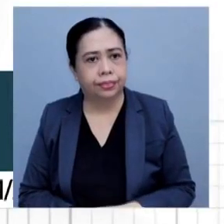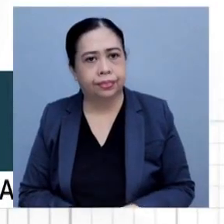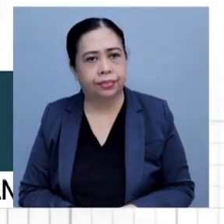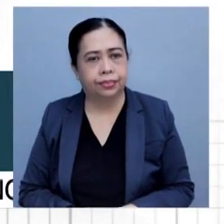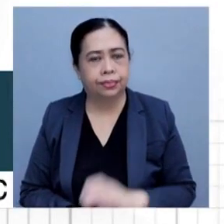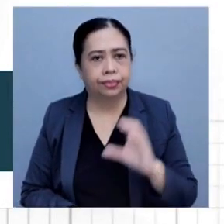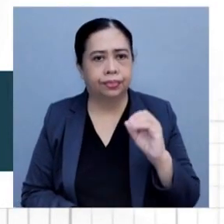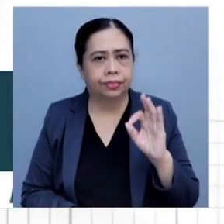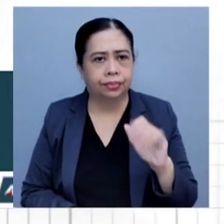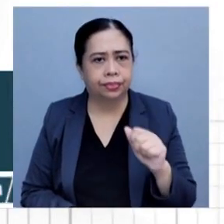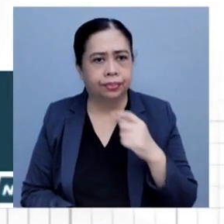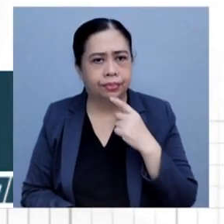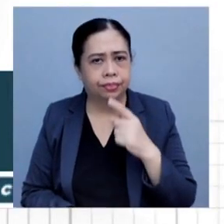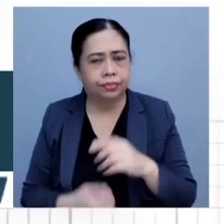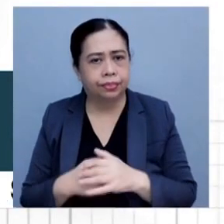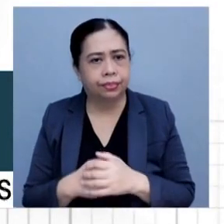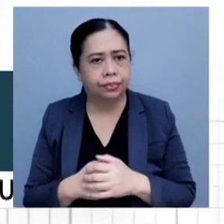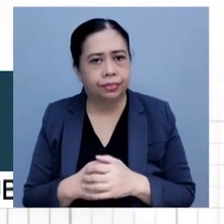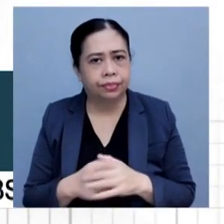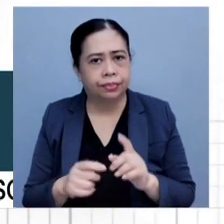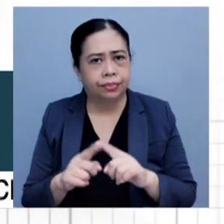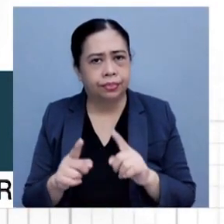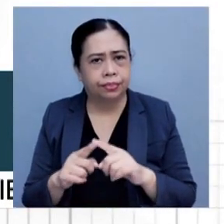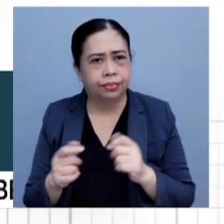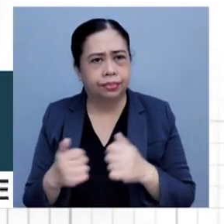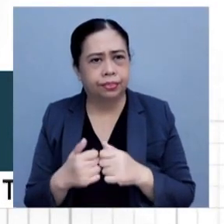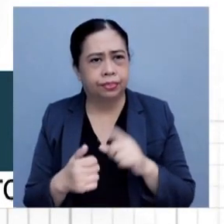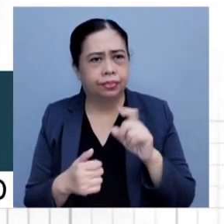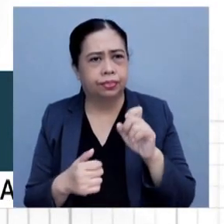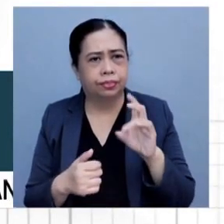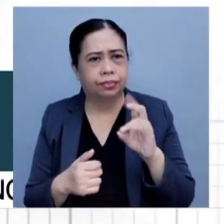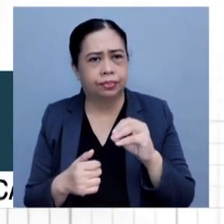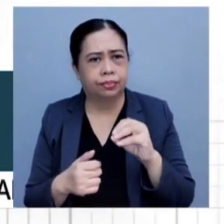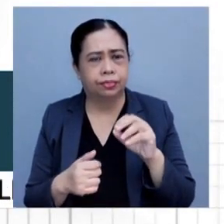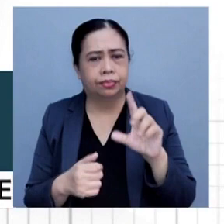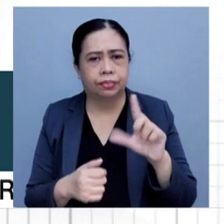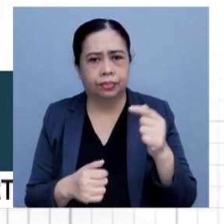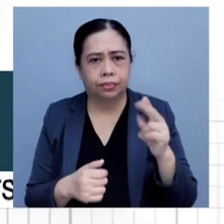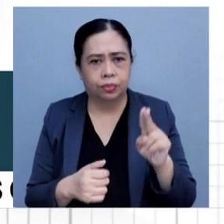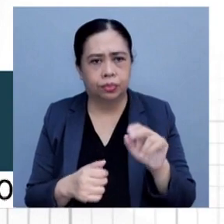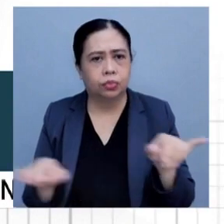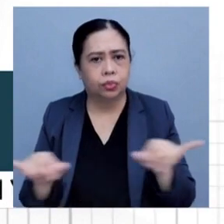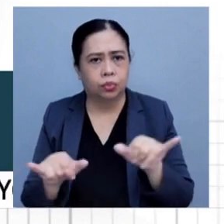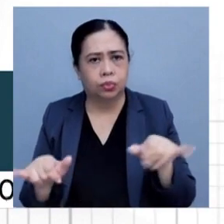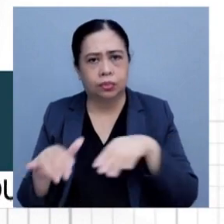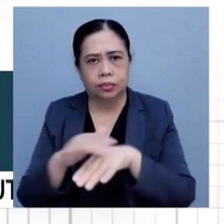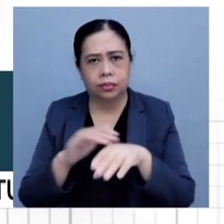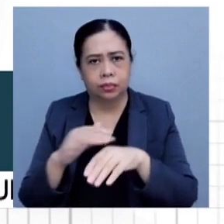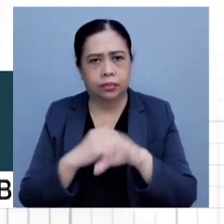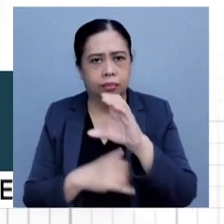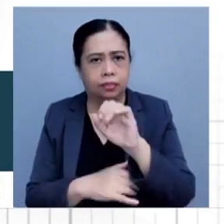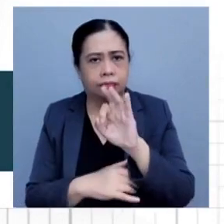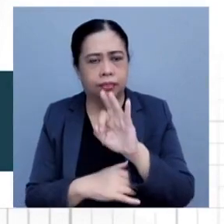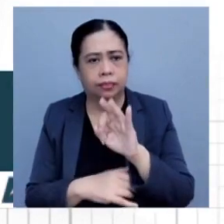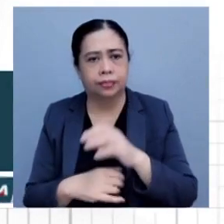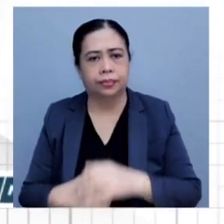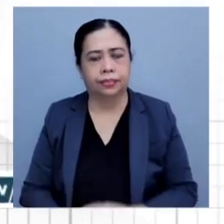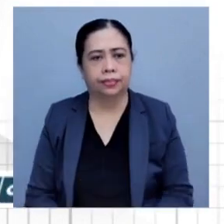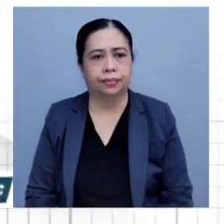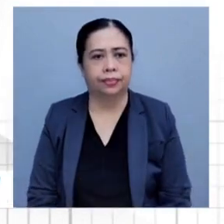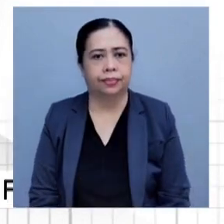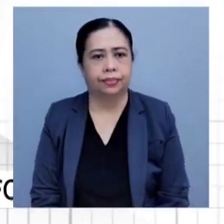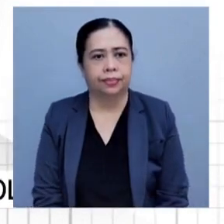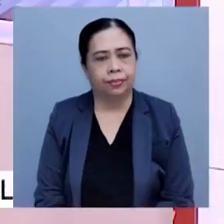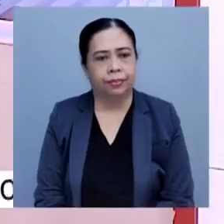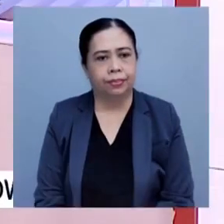agencies and 10 state companies, about 1,707 local government units also access surveillance funds. RG Cruz, ABS-CBN